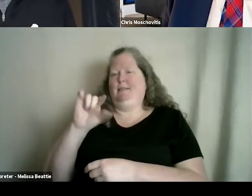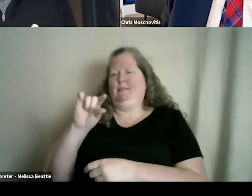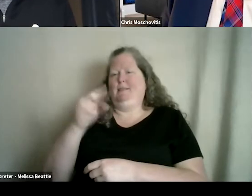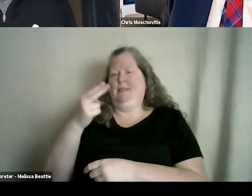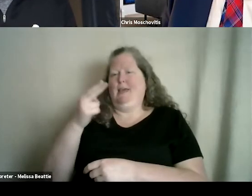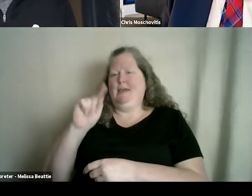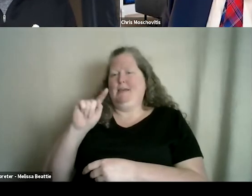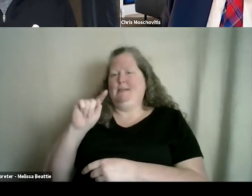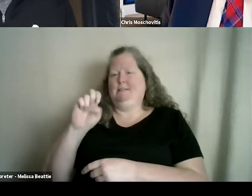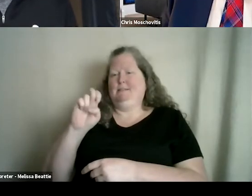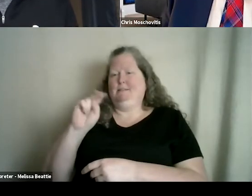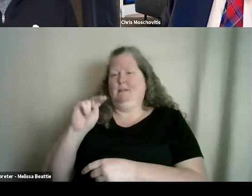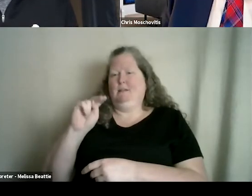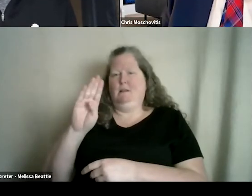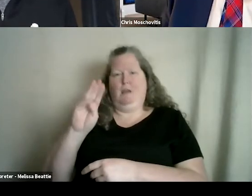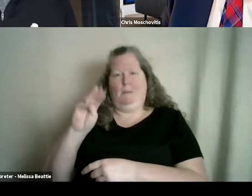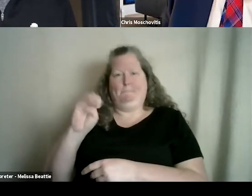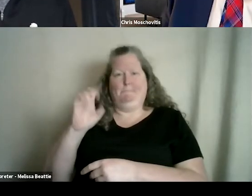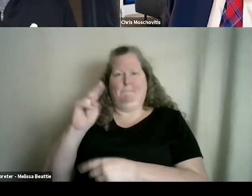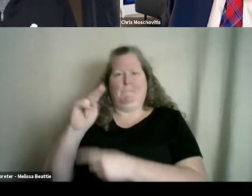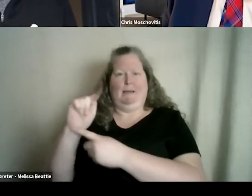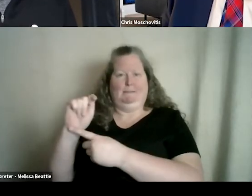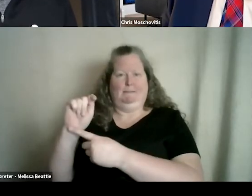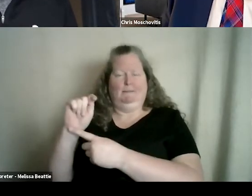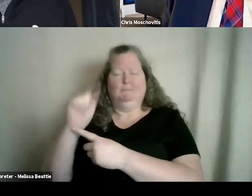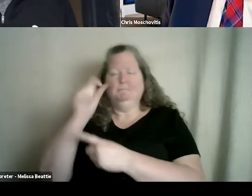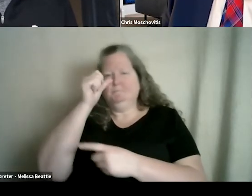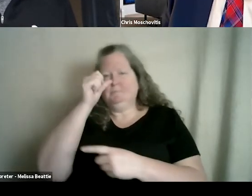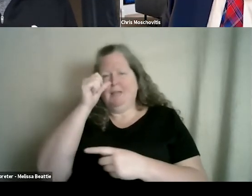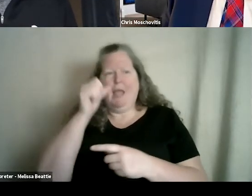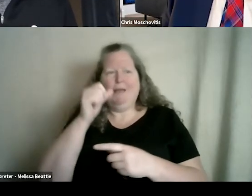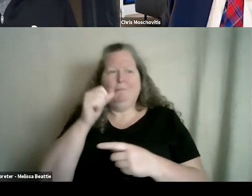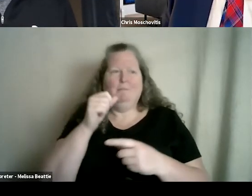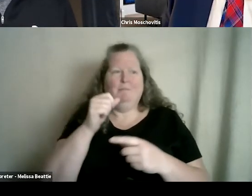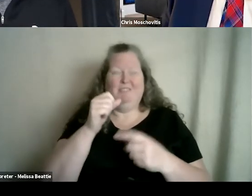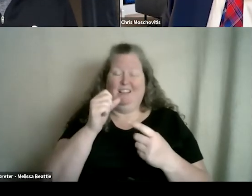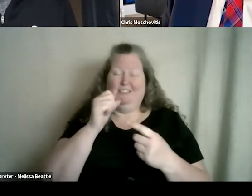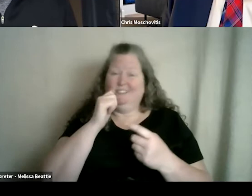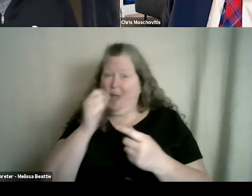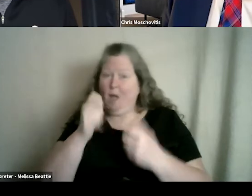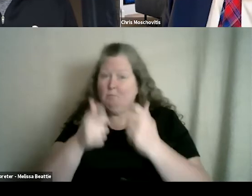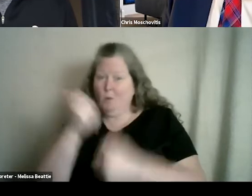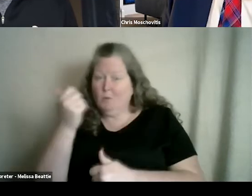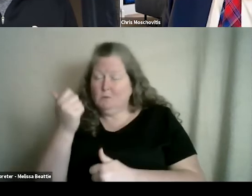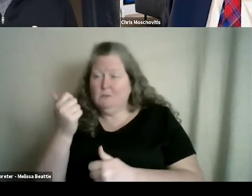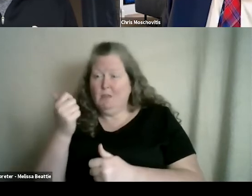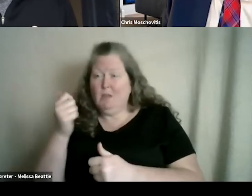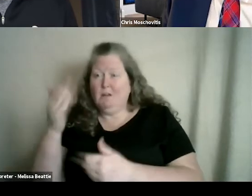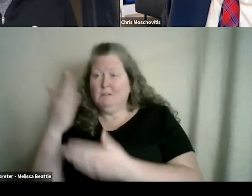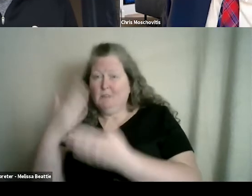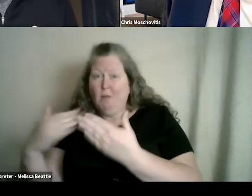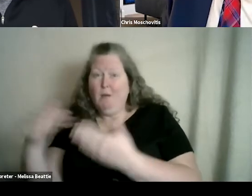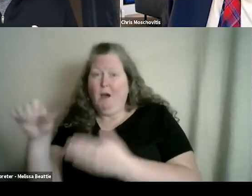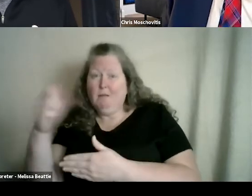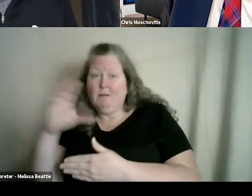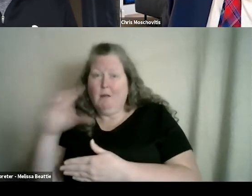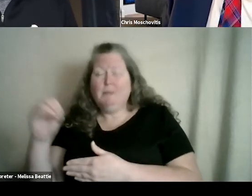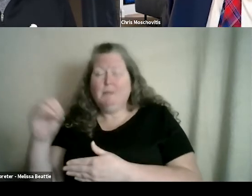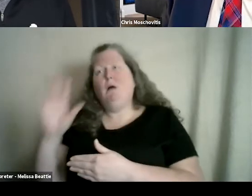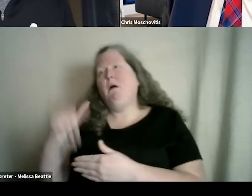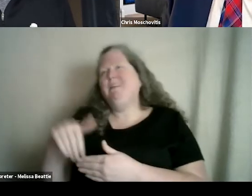of other organizations, if not the majority of them, that this is just another regulatory